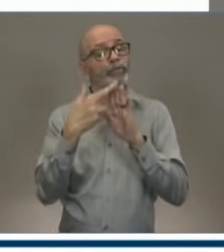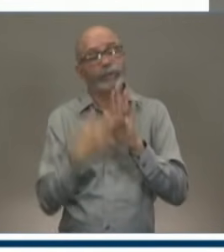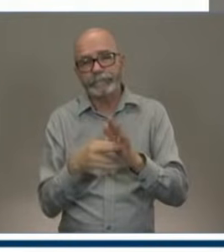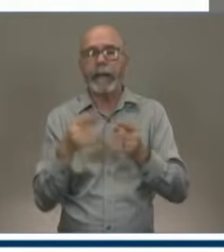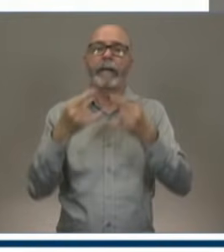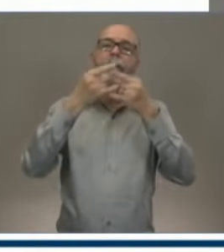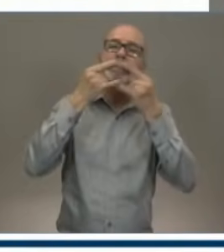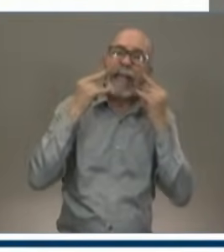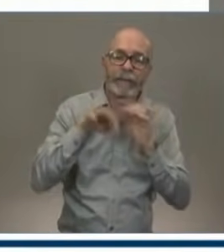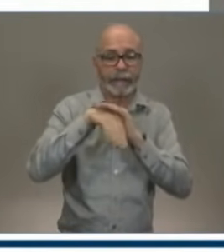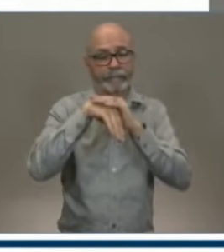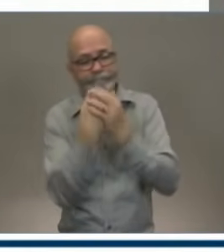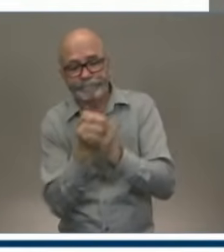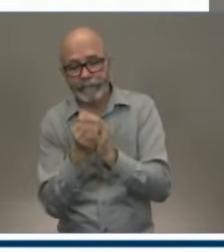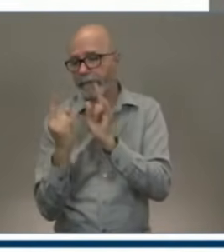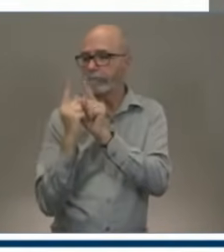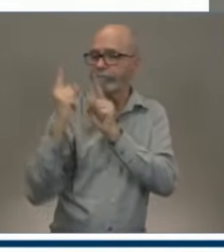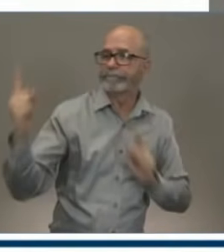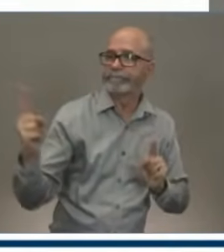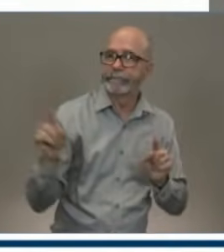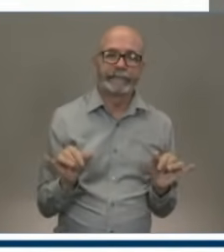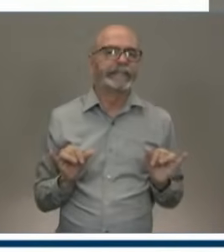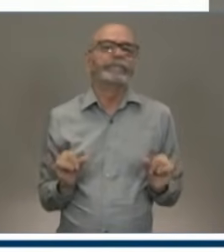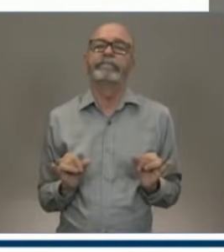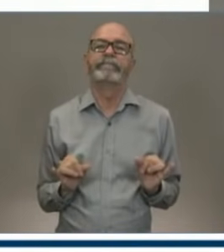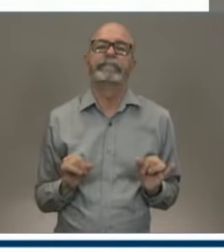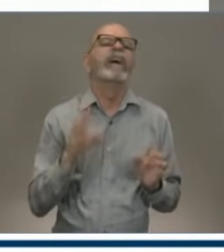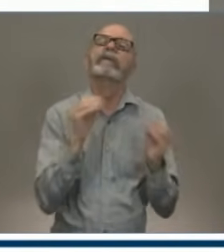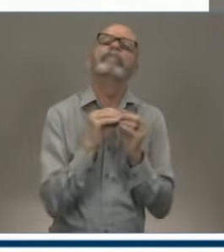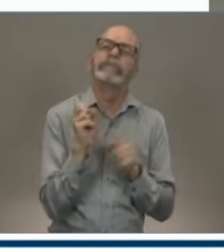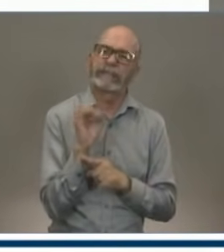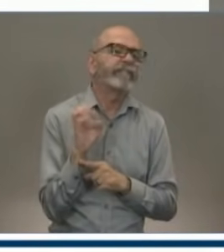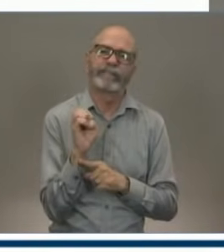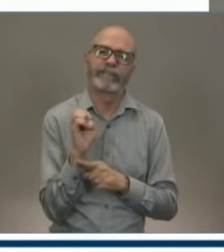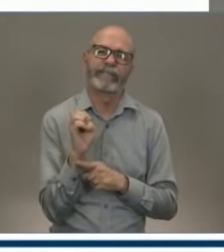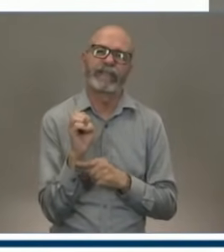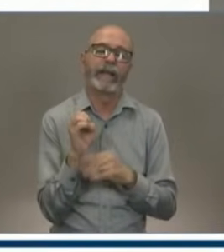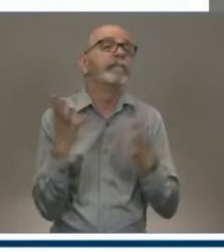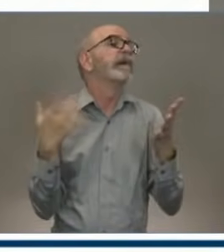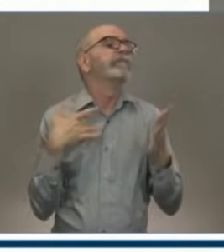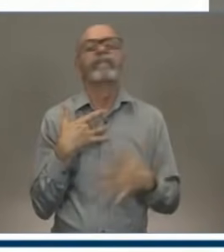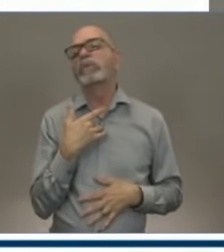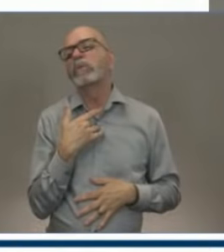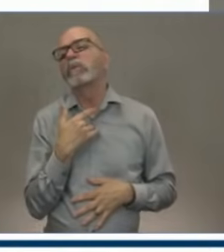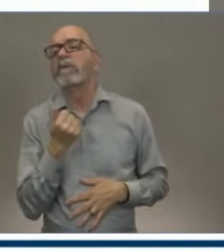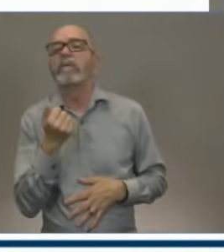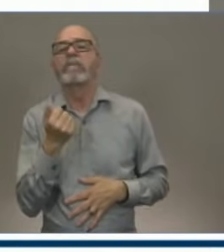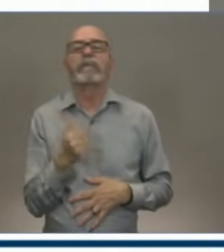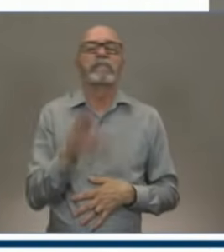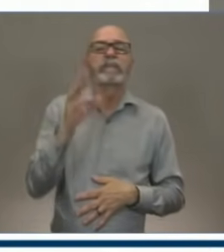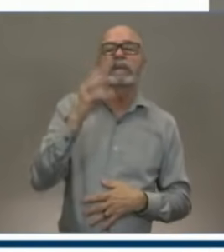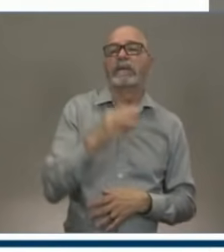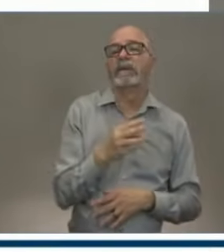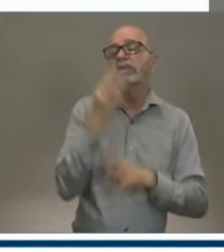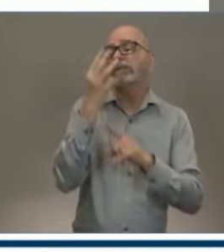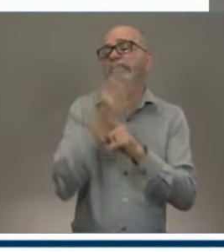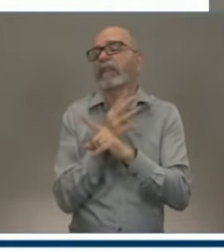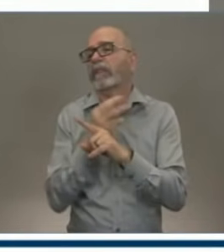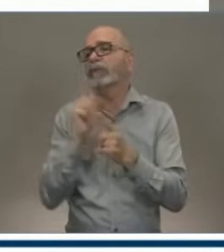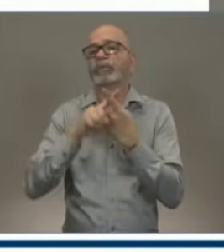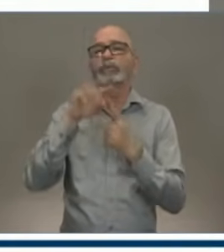we I would say roughly 6 to 9 months at least before we can be in a position where we could